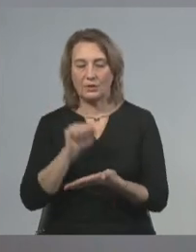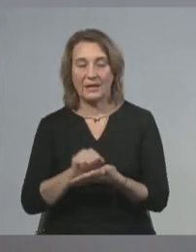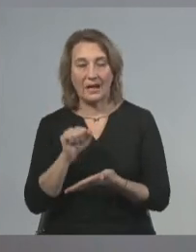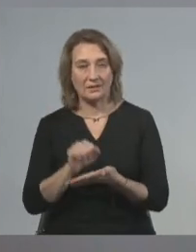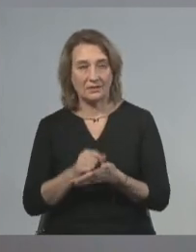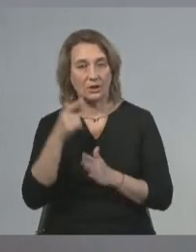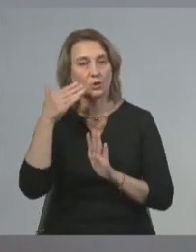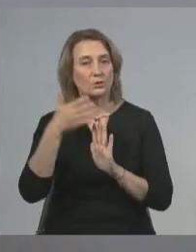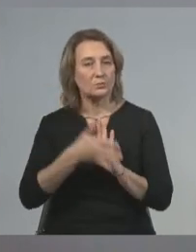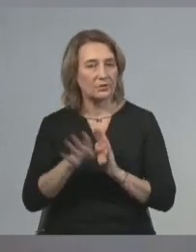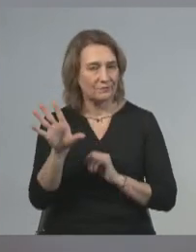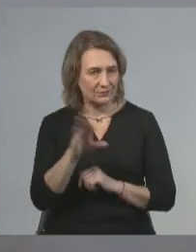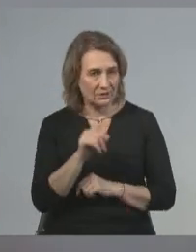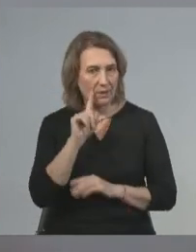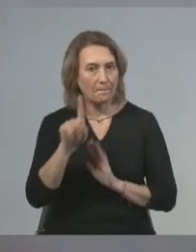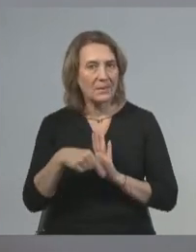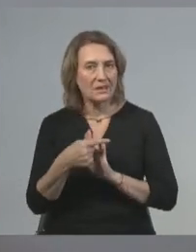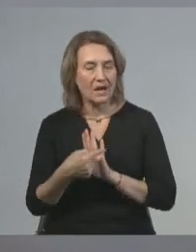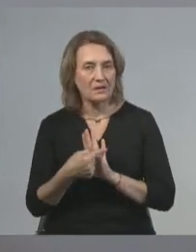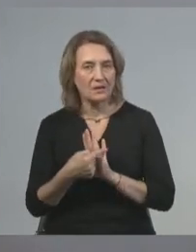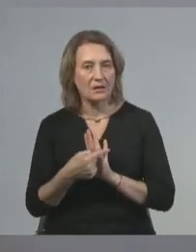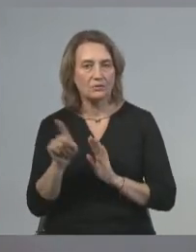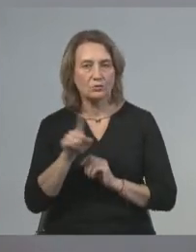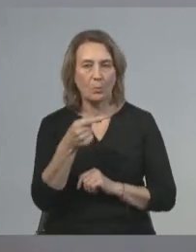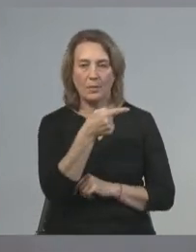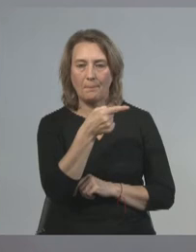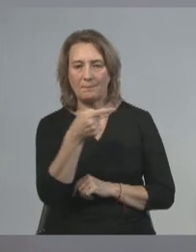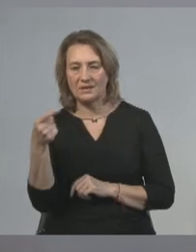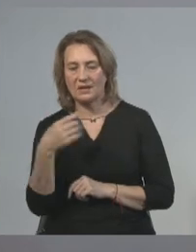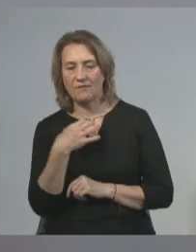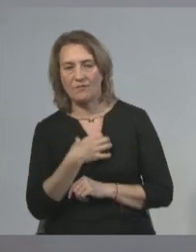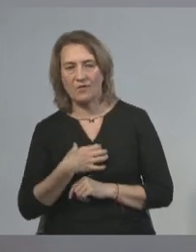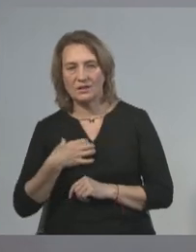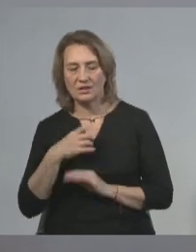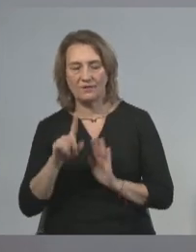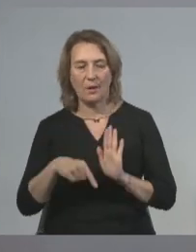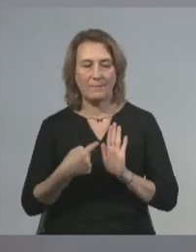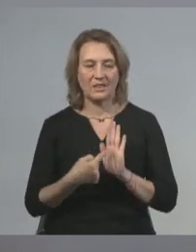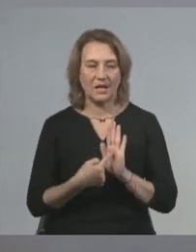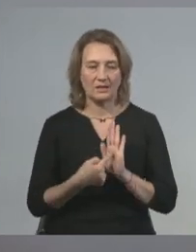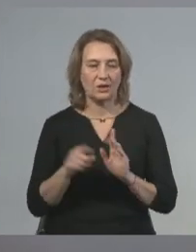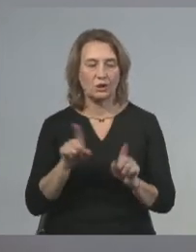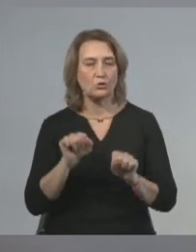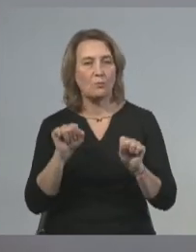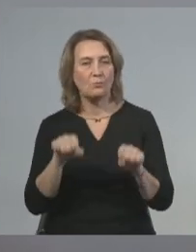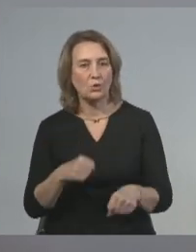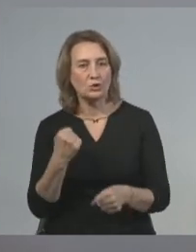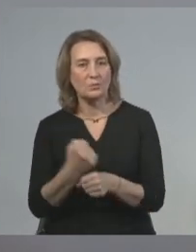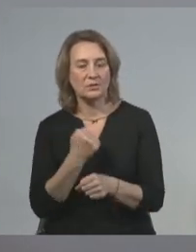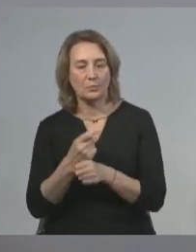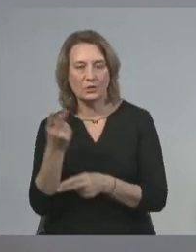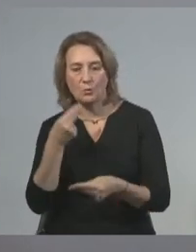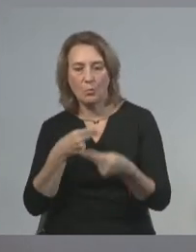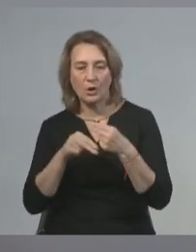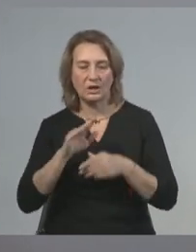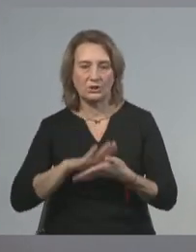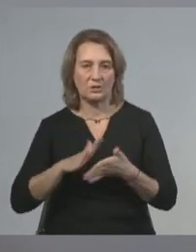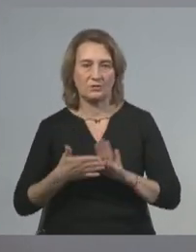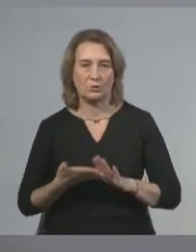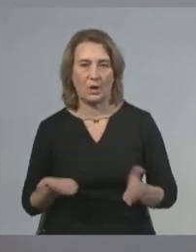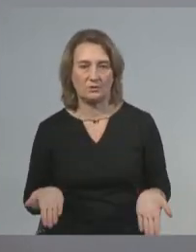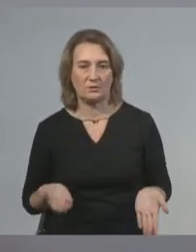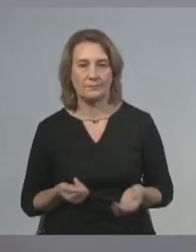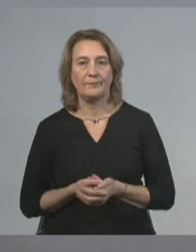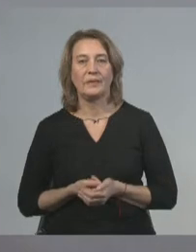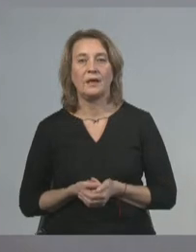this important how we could be how we could be more involved and how we could do more and then maybe try to cope with different